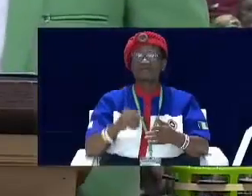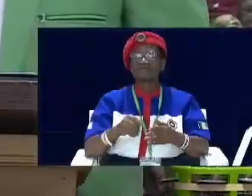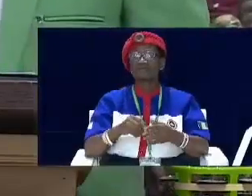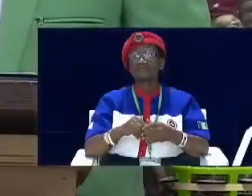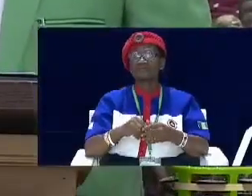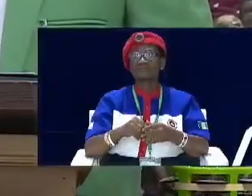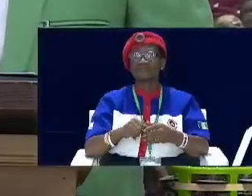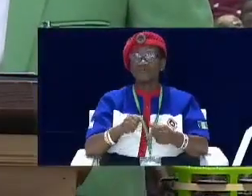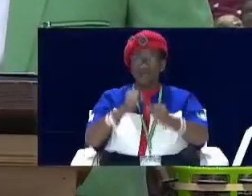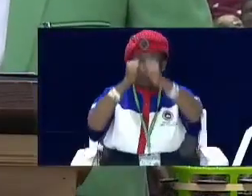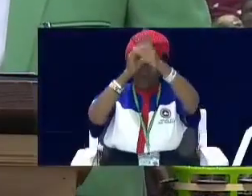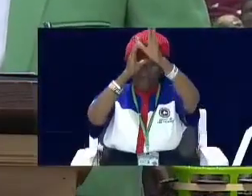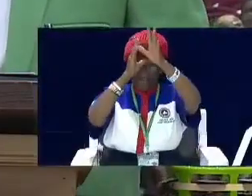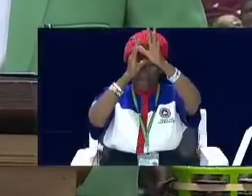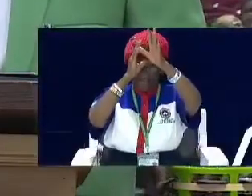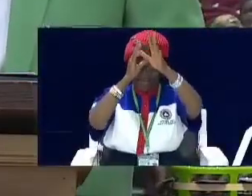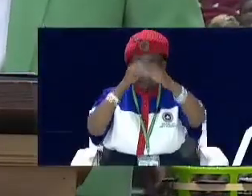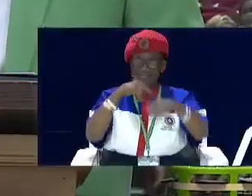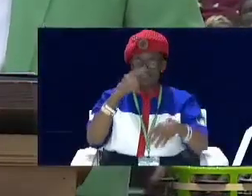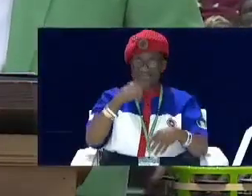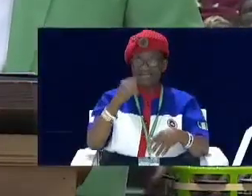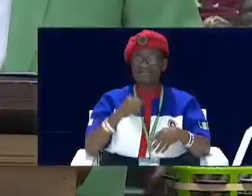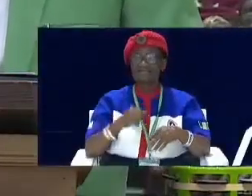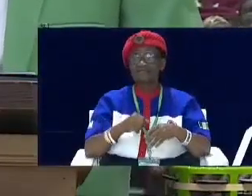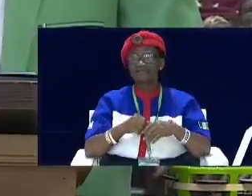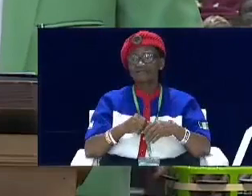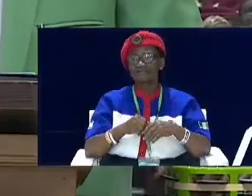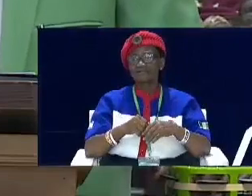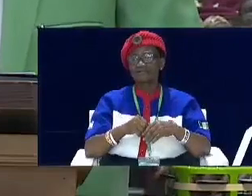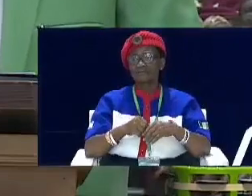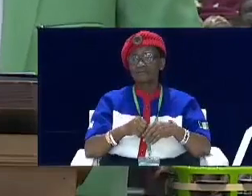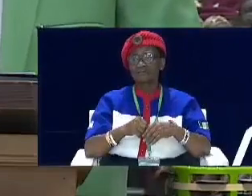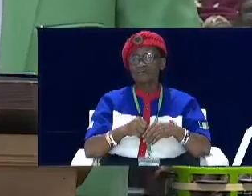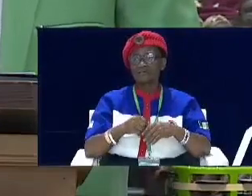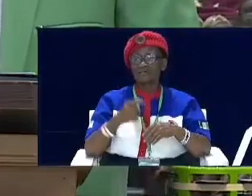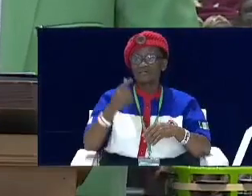Daddy says, Daddy wipe, the siege